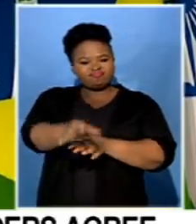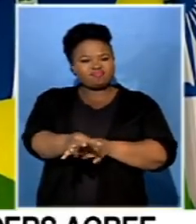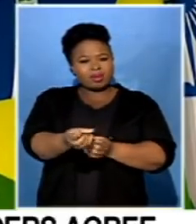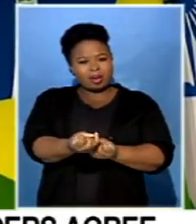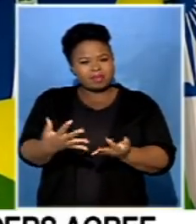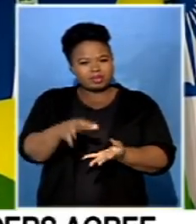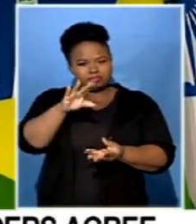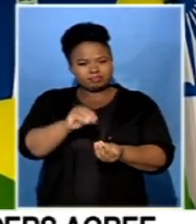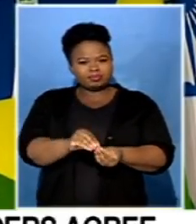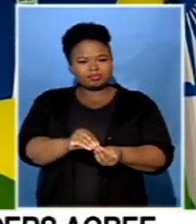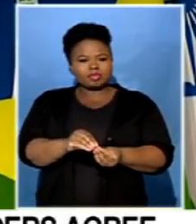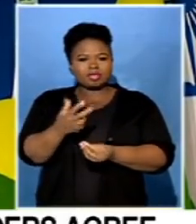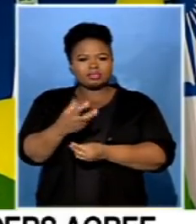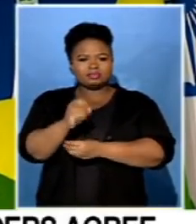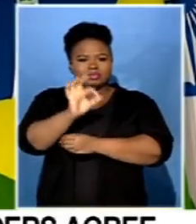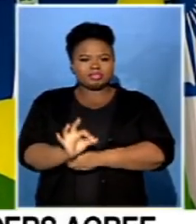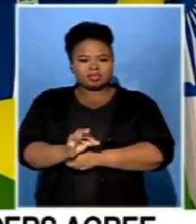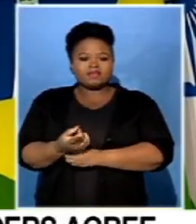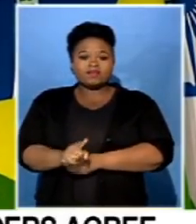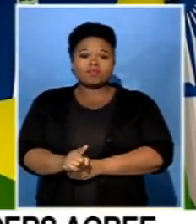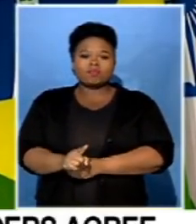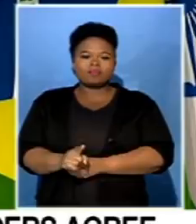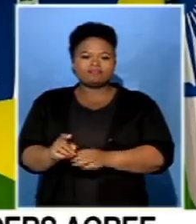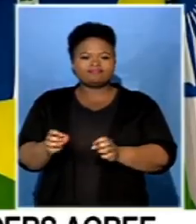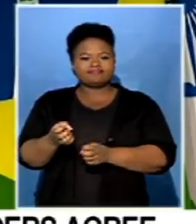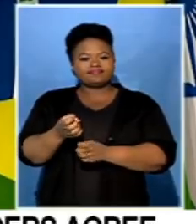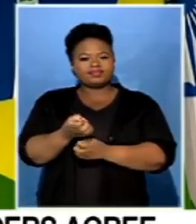of global economic growth.